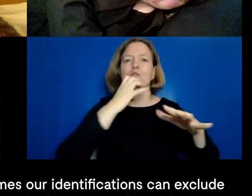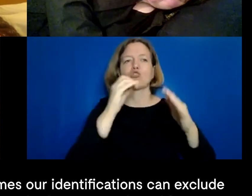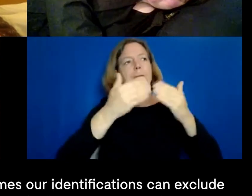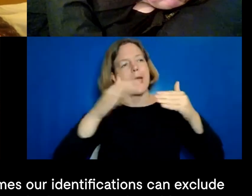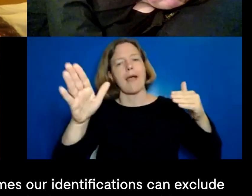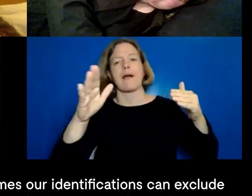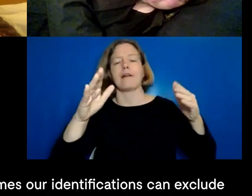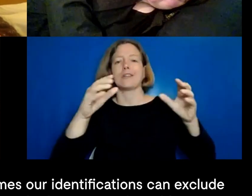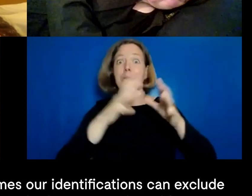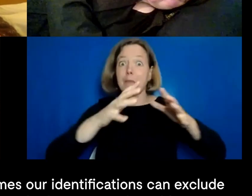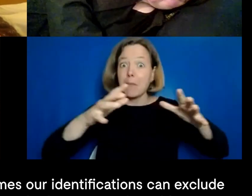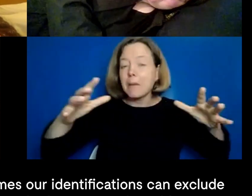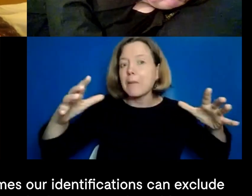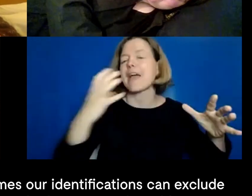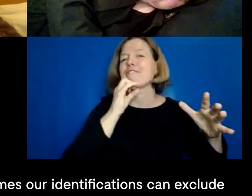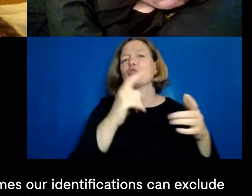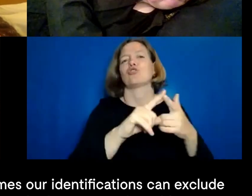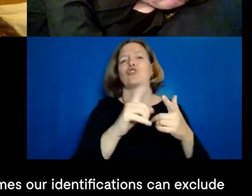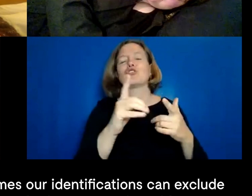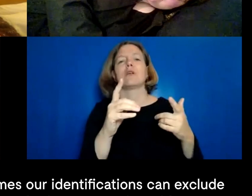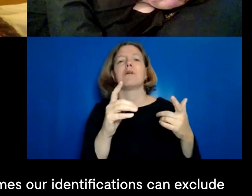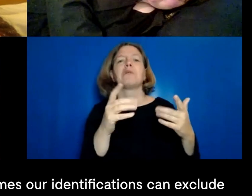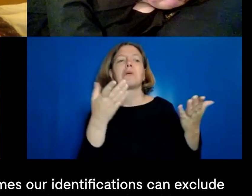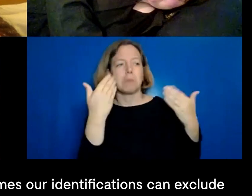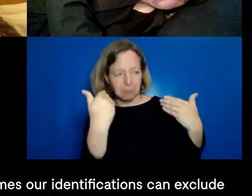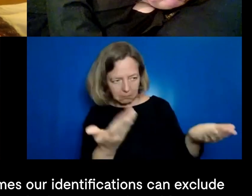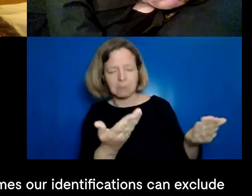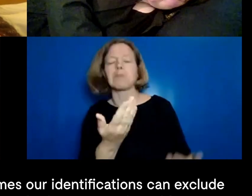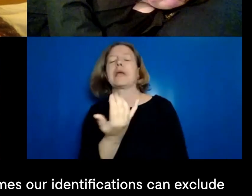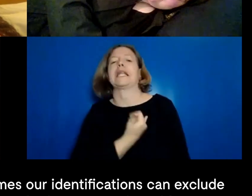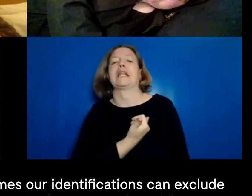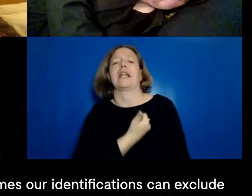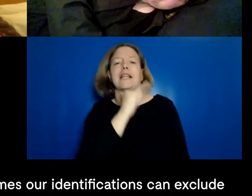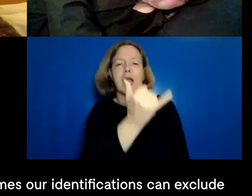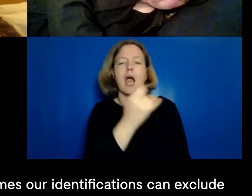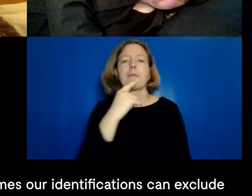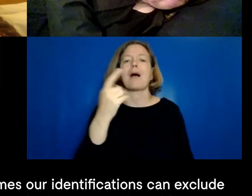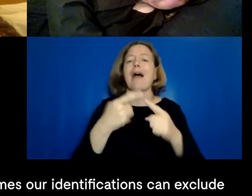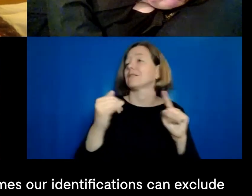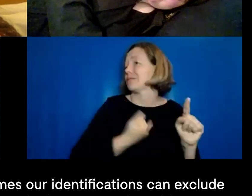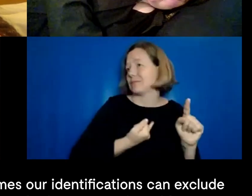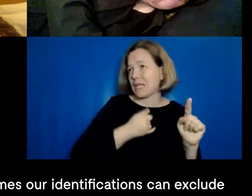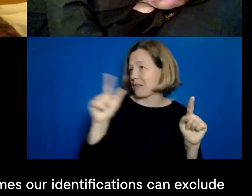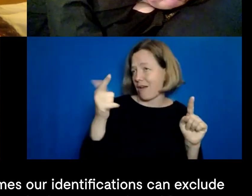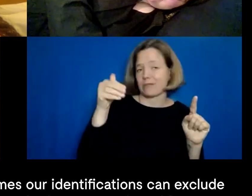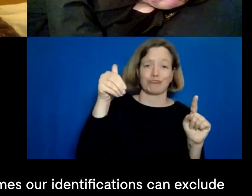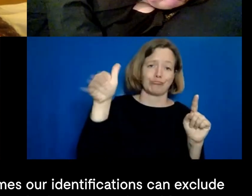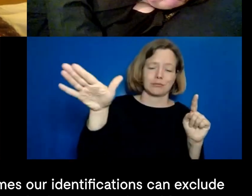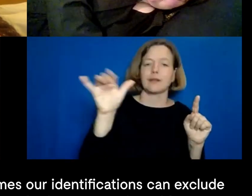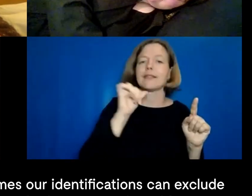with the ways that sometimes our identifications can exclude people that we want to be in conversation